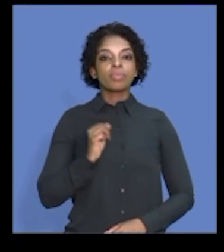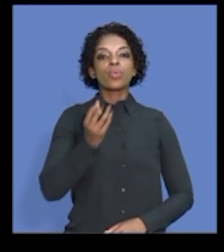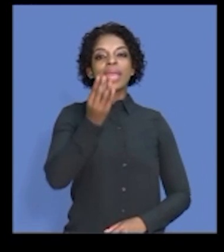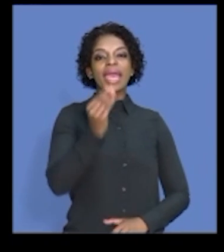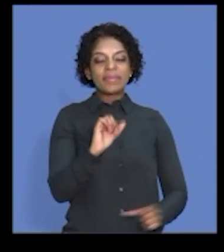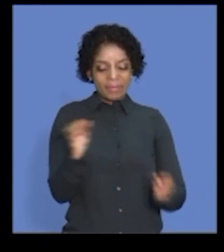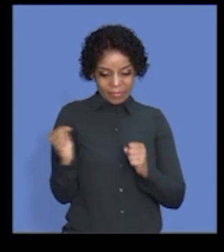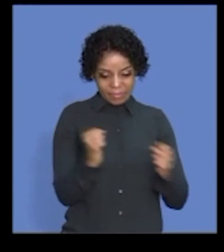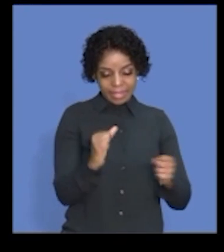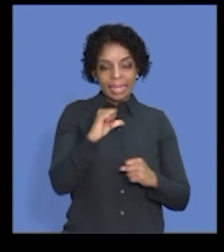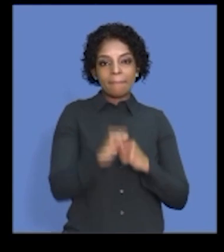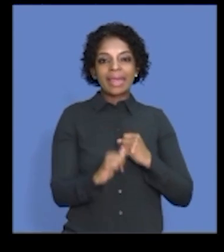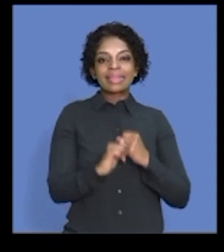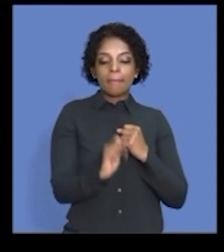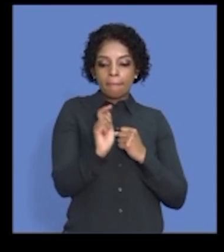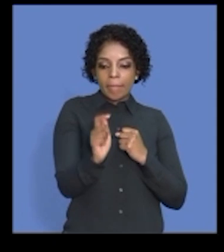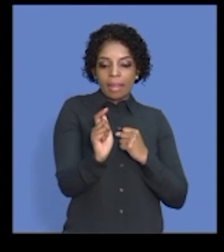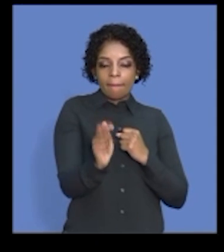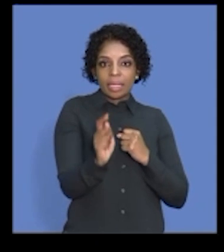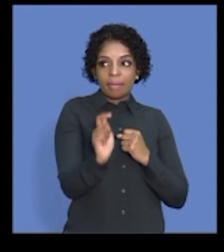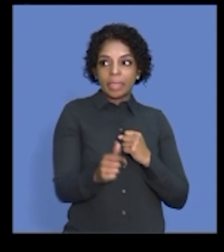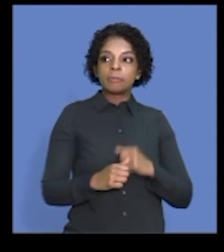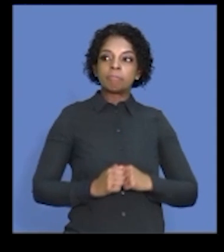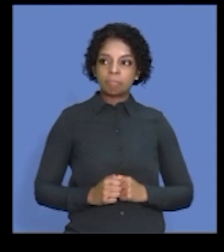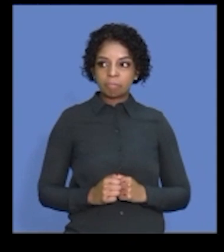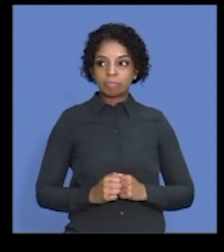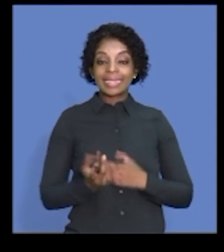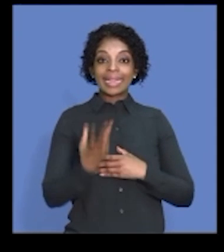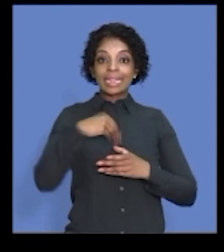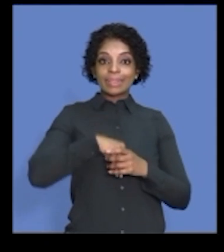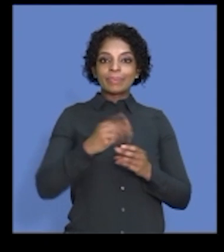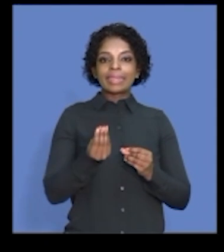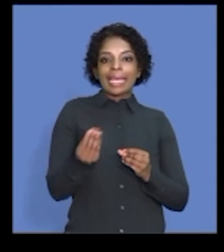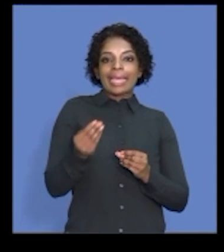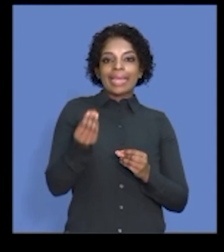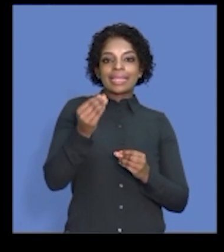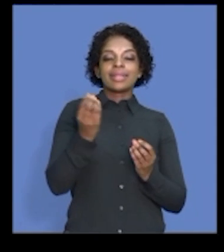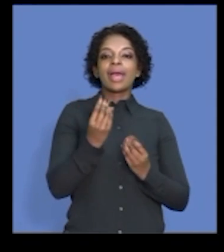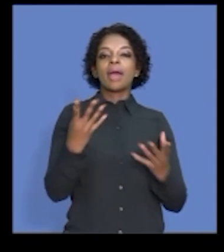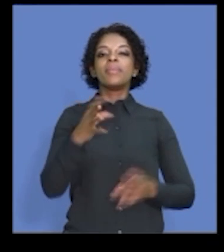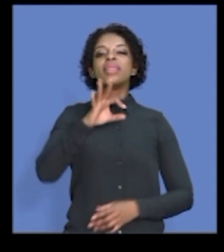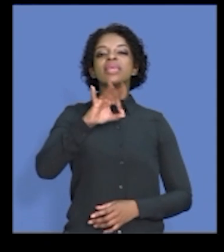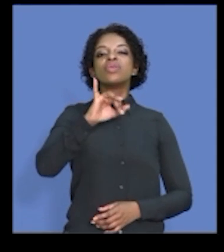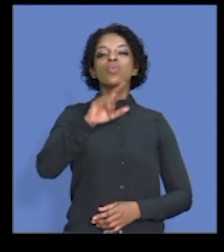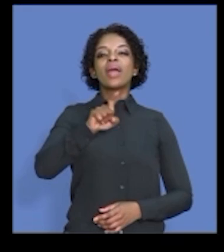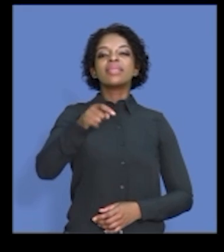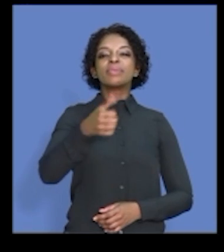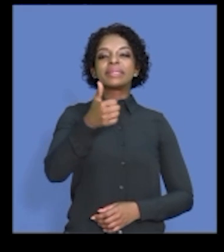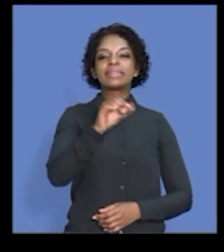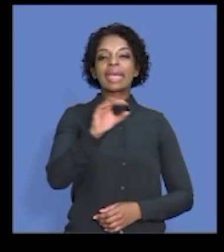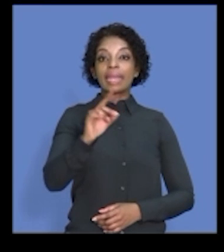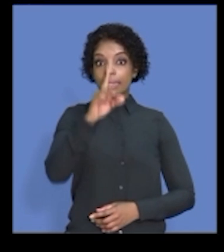including interest, and that amounts to 31,600 per month.